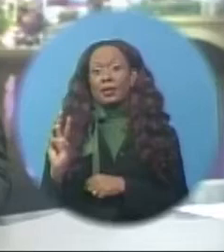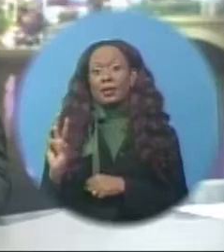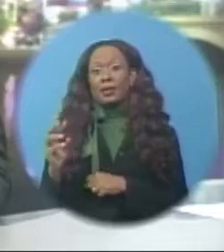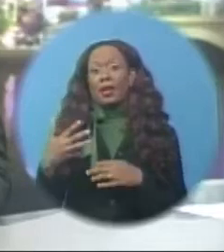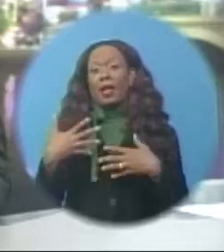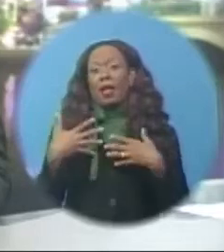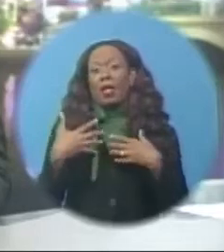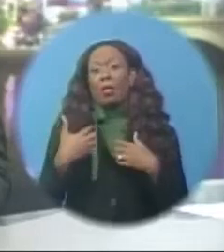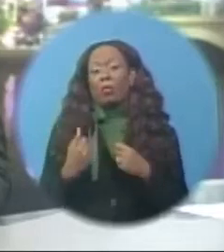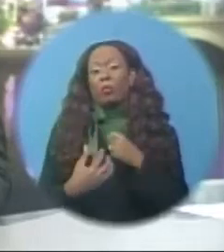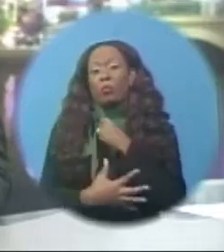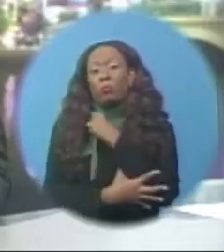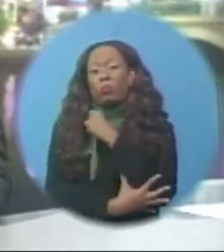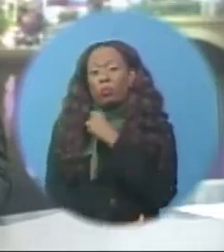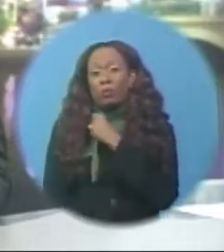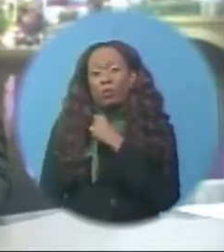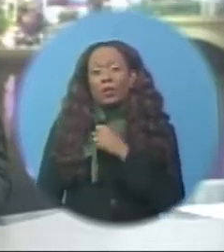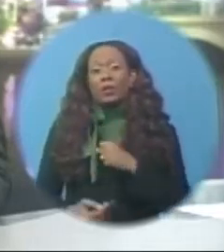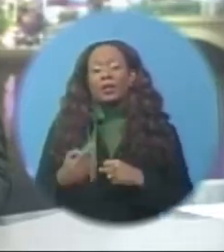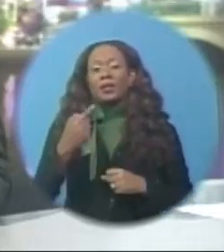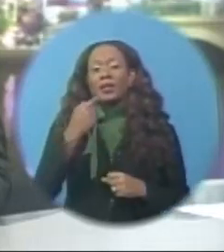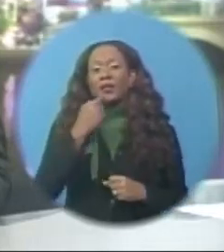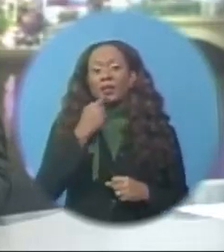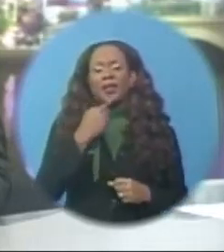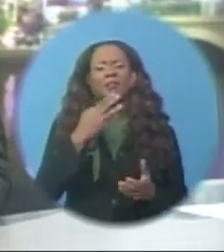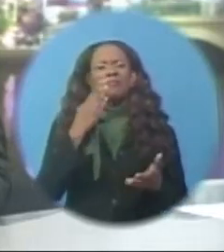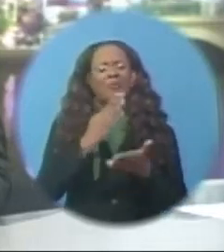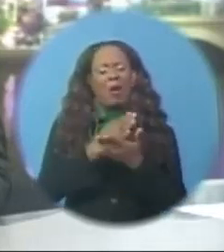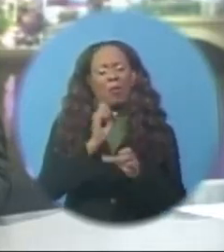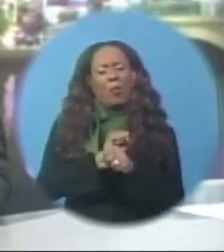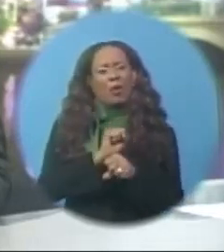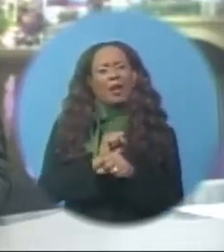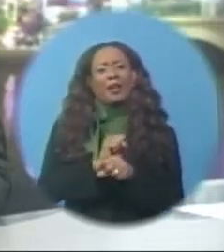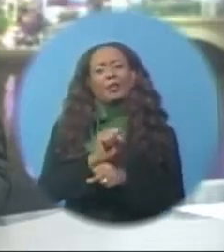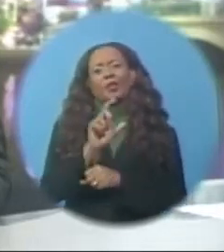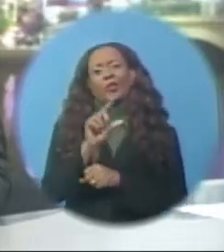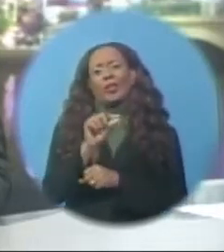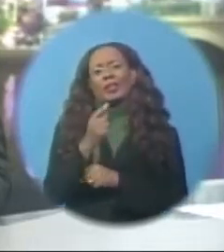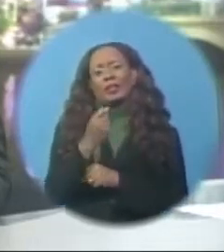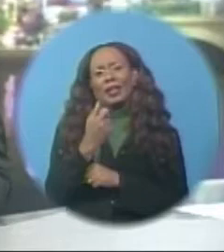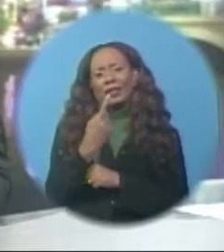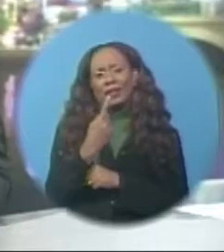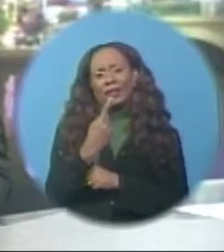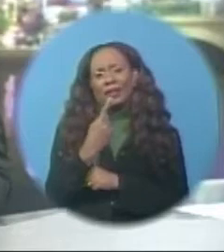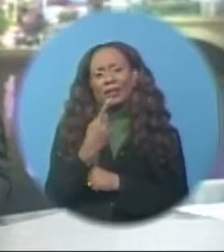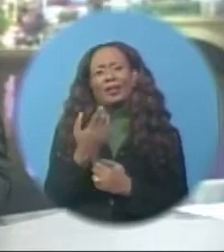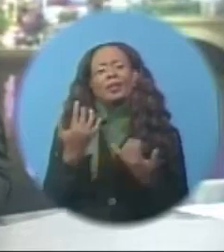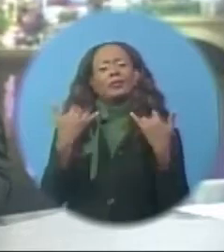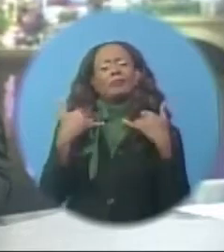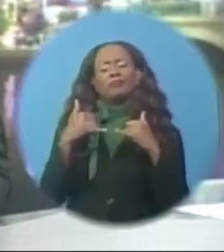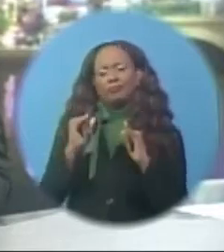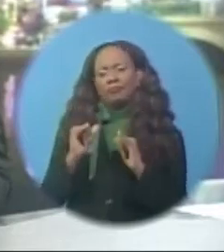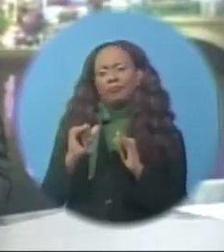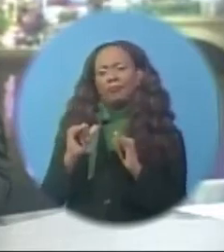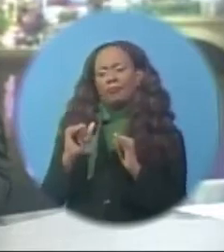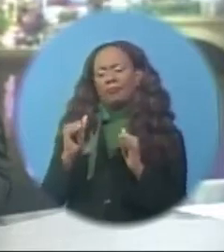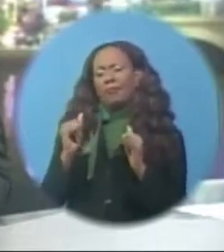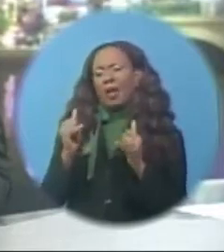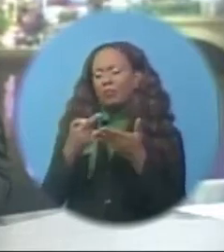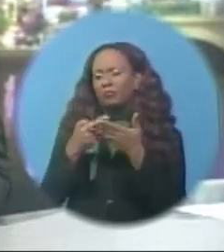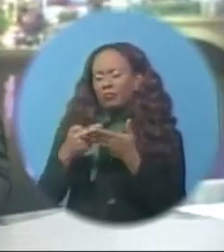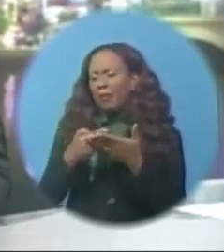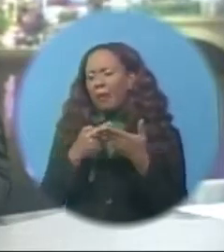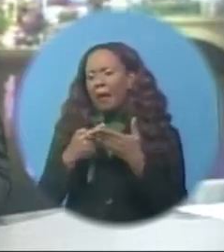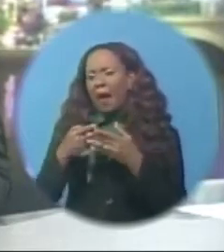months. She says even though he gave up day-to-day running of the business in 2011, Mr. Harper could still be counted on to